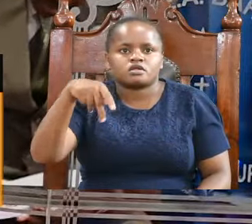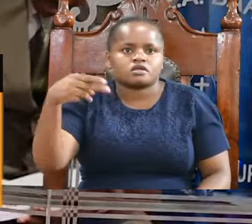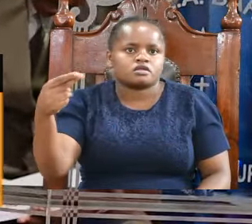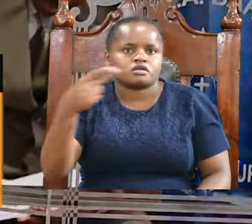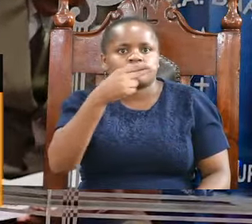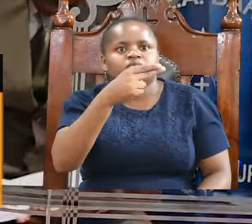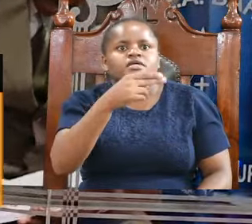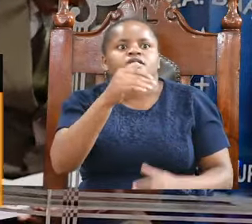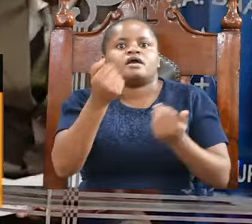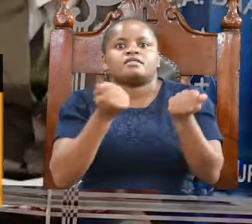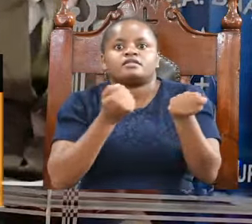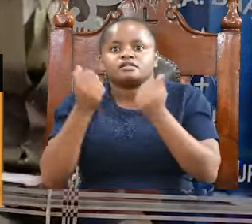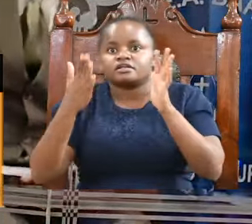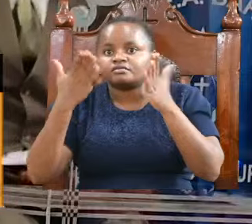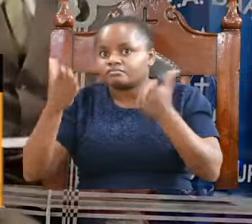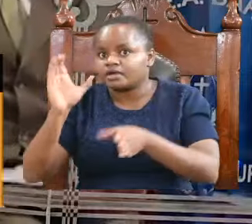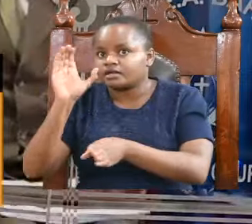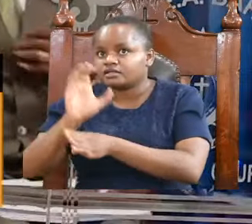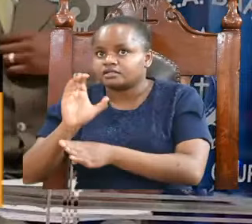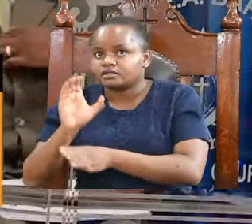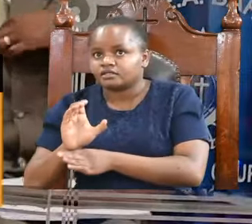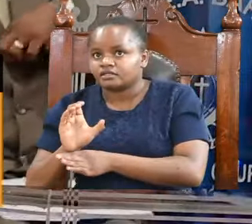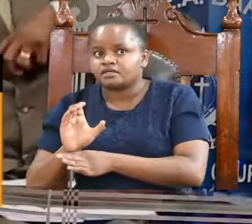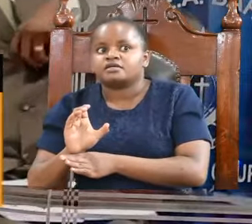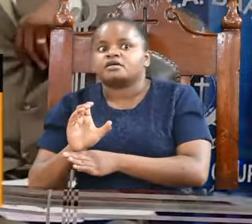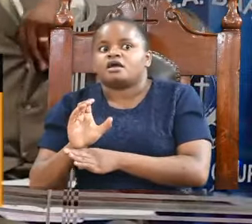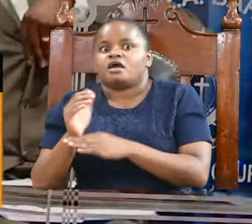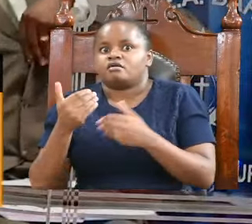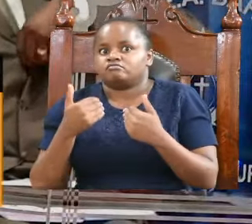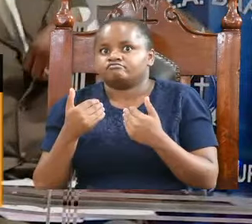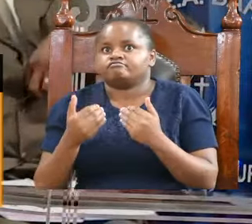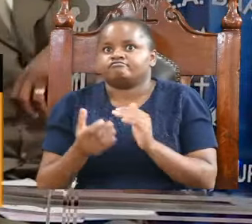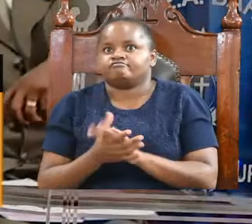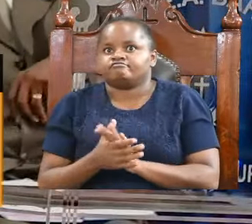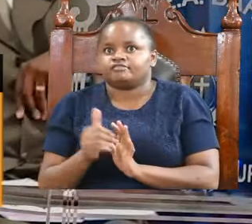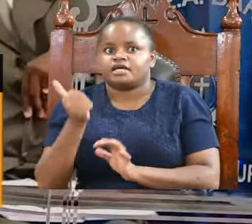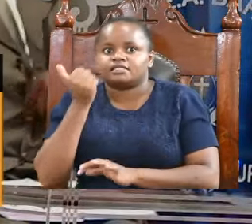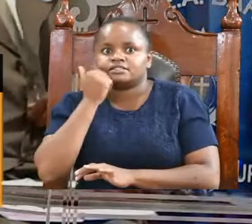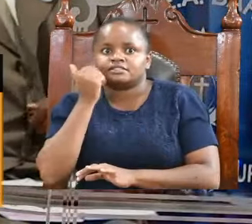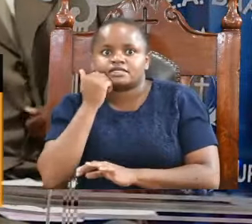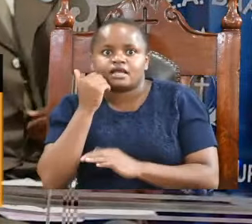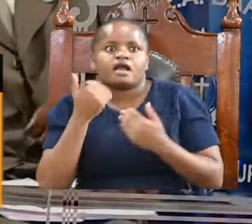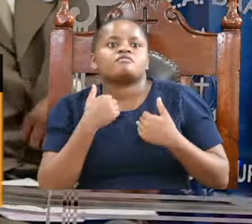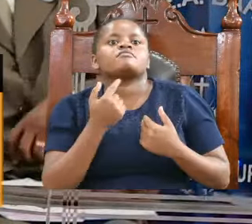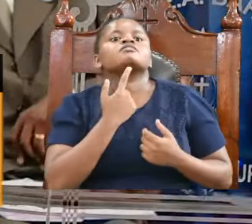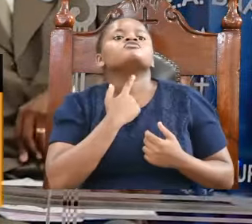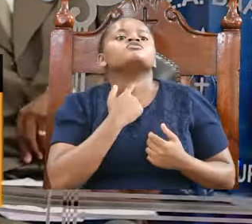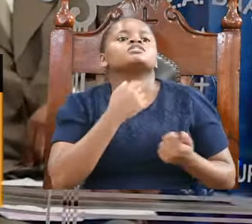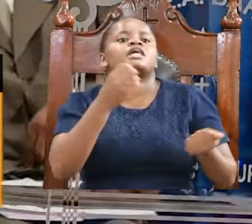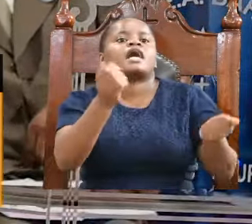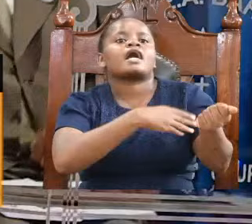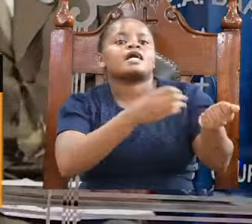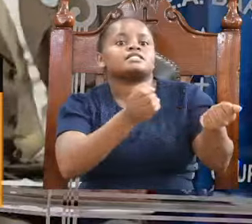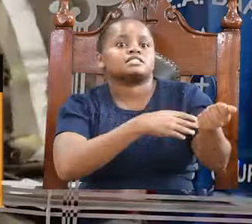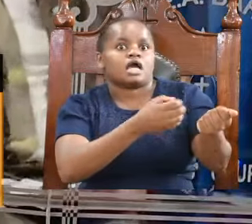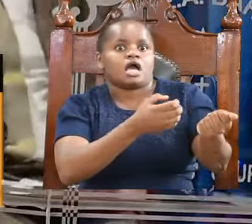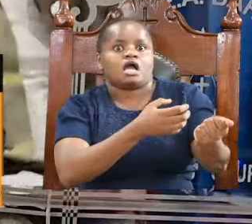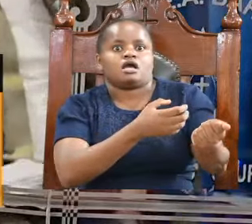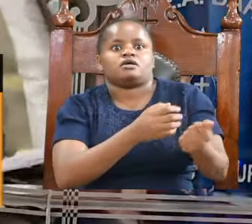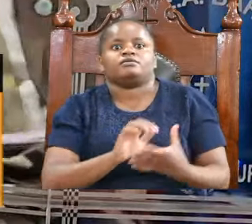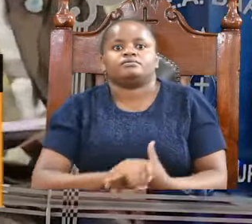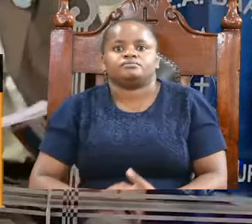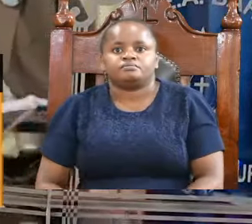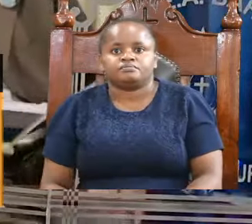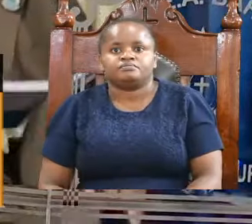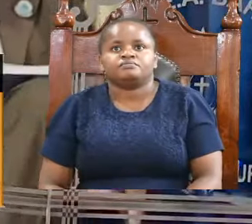church. He is battling with throat cancer at New Delhi, and